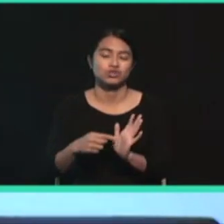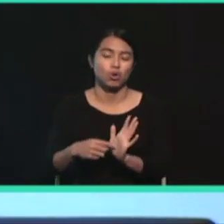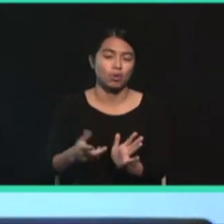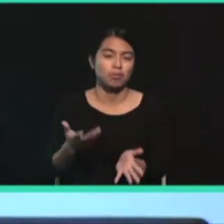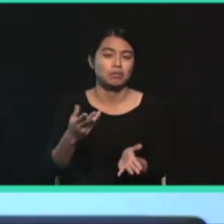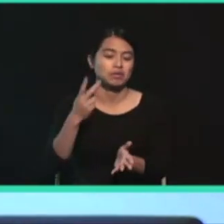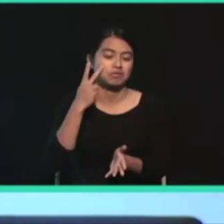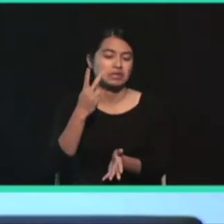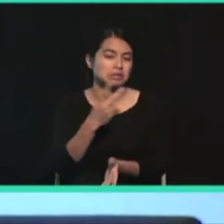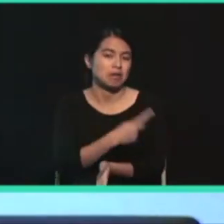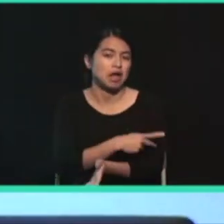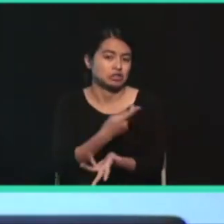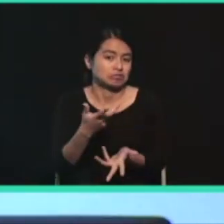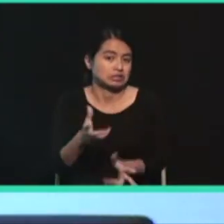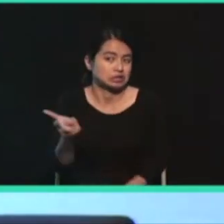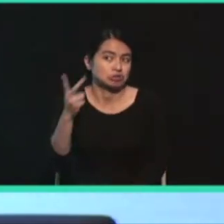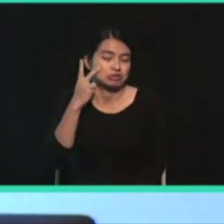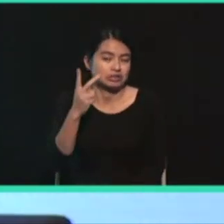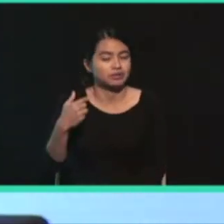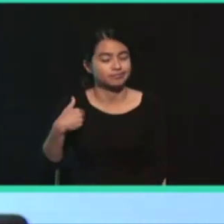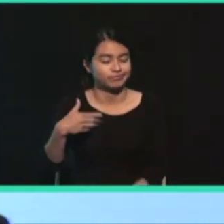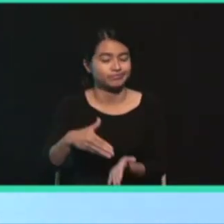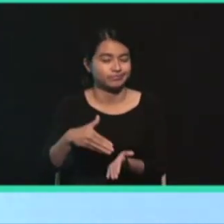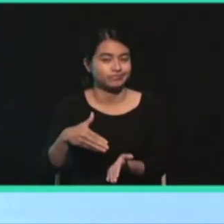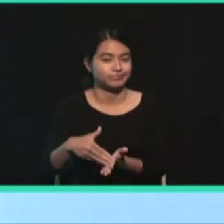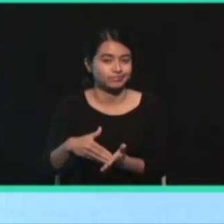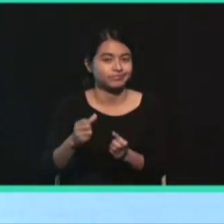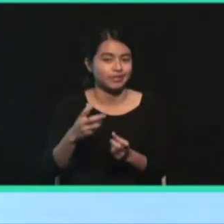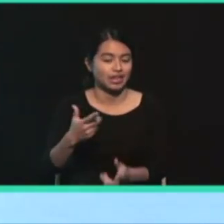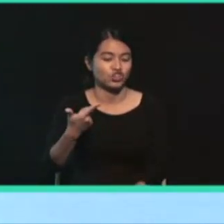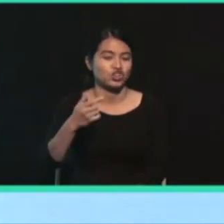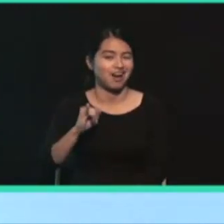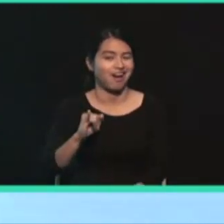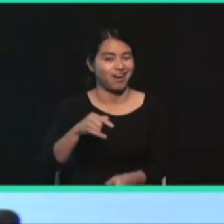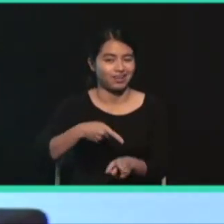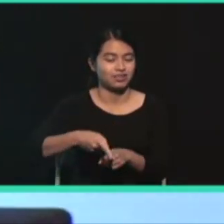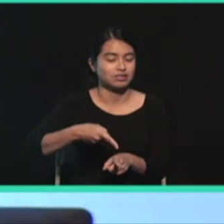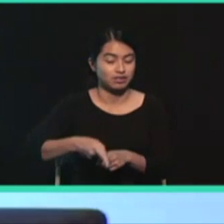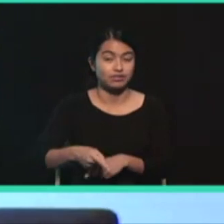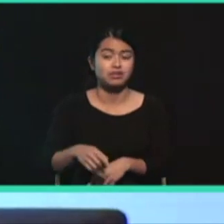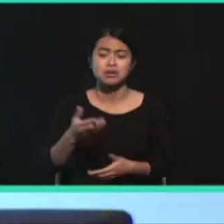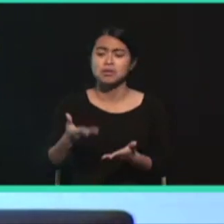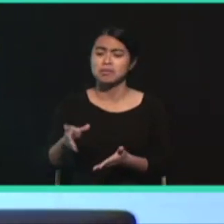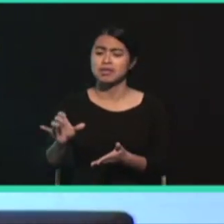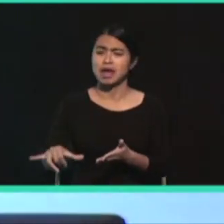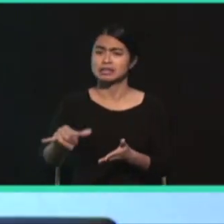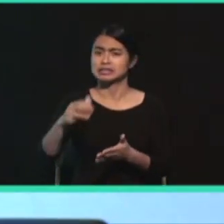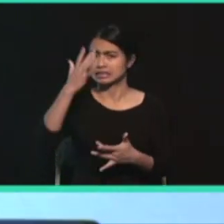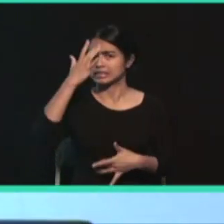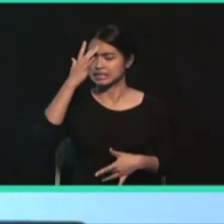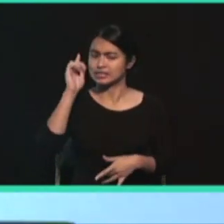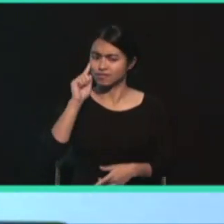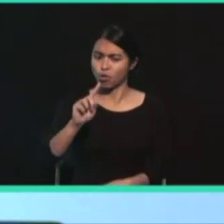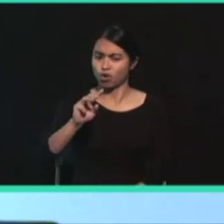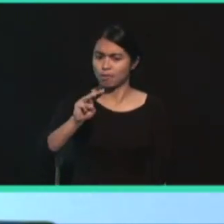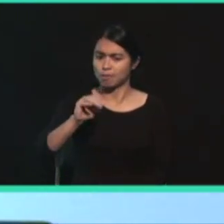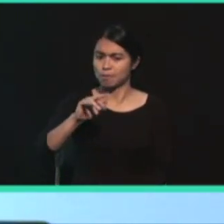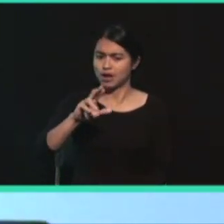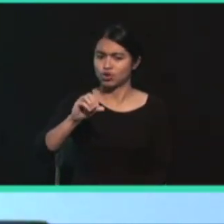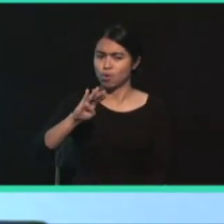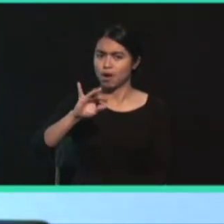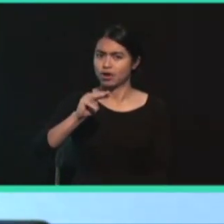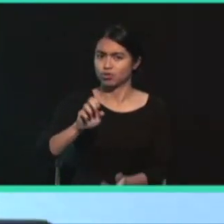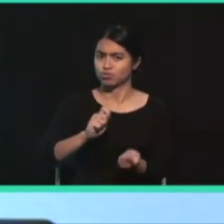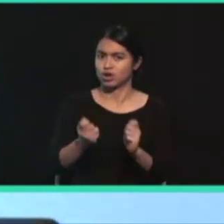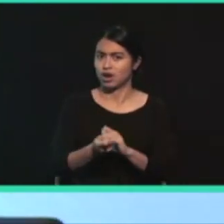seen patients with that. We see a lot as a gastroenterologist, and we know clearly that this must be a disease where microbiome changes must be involved, because